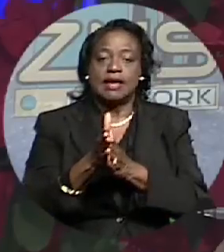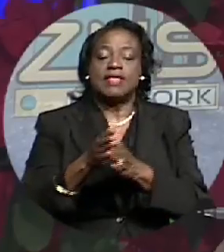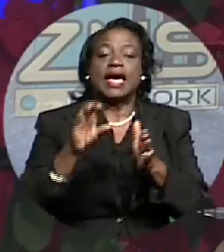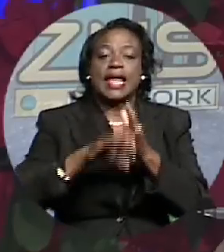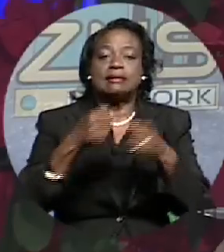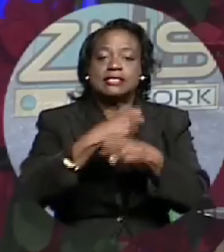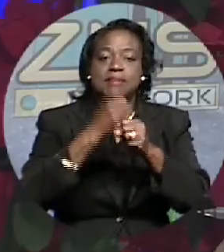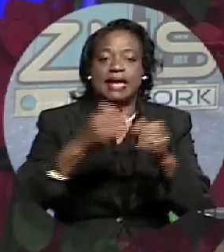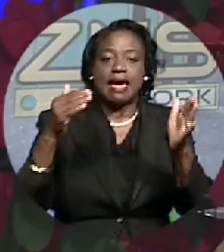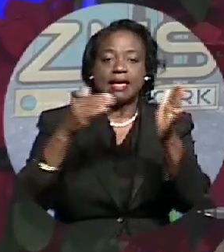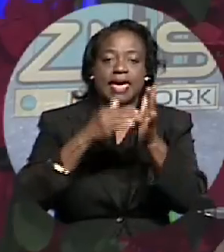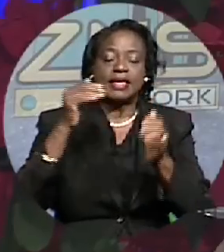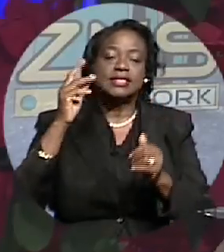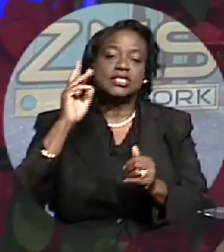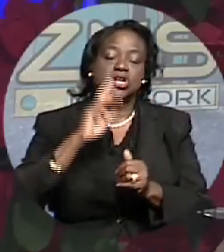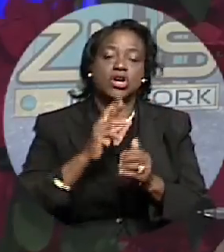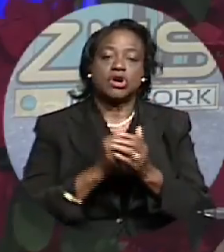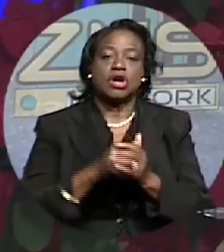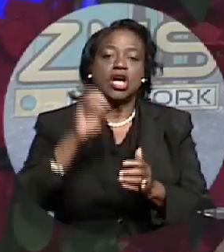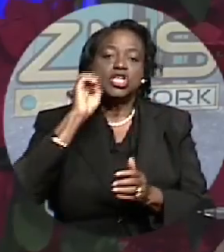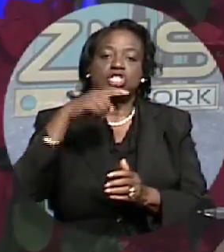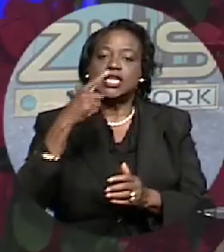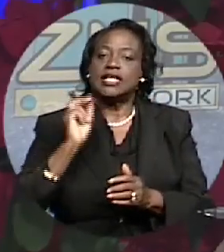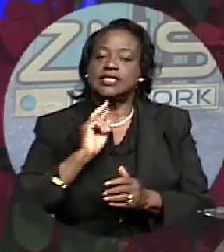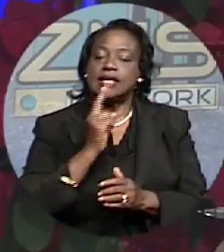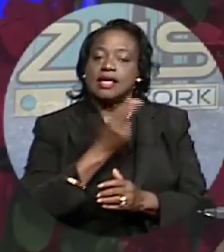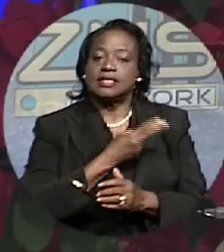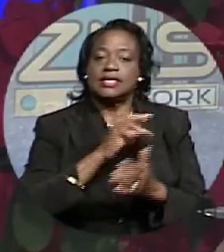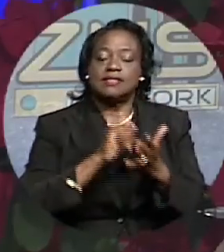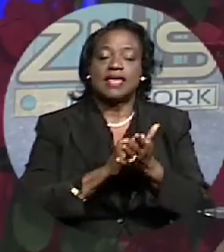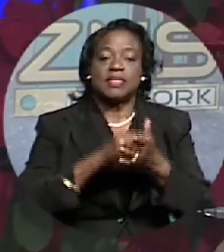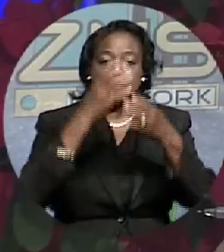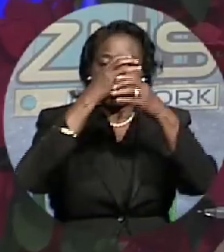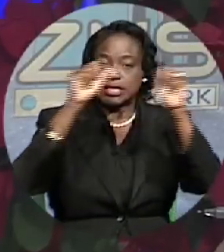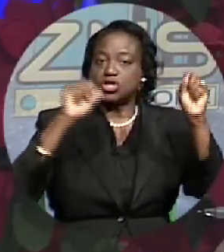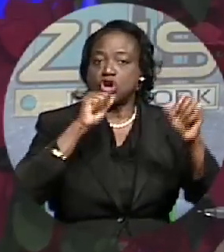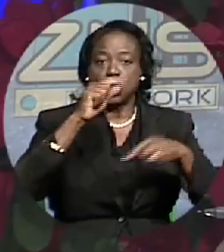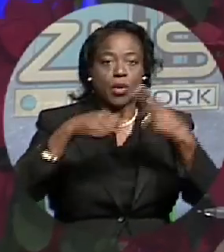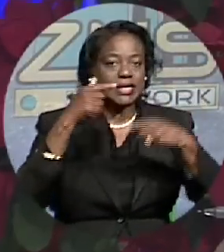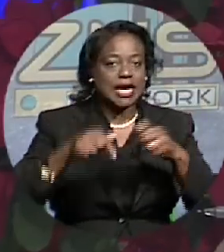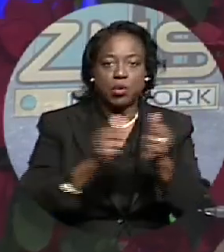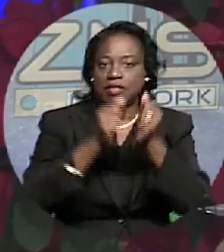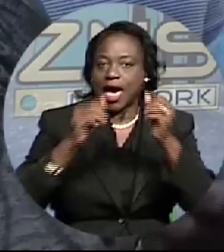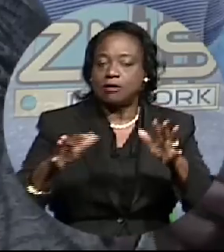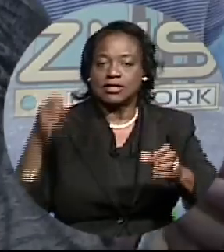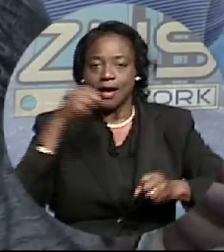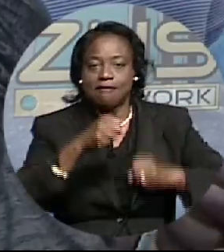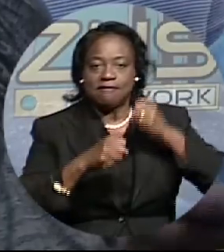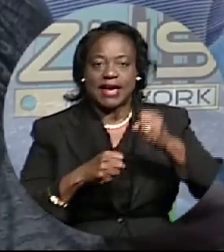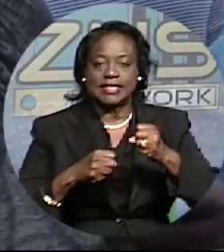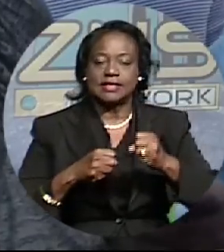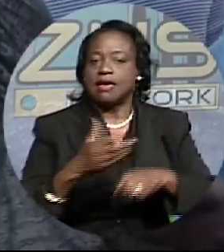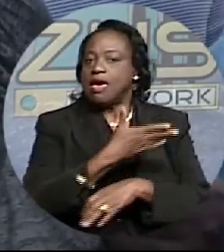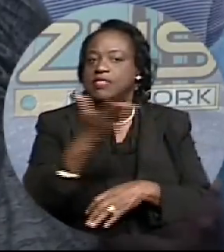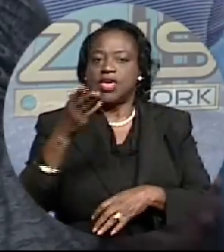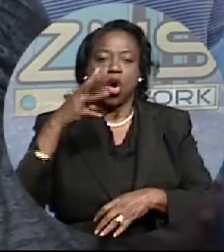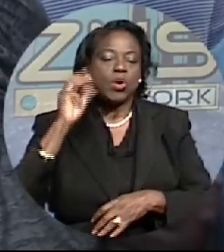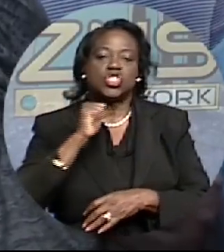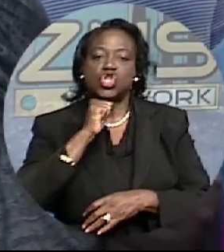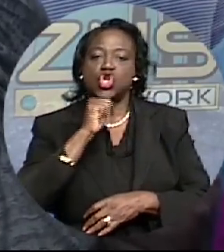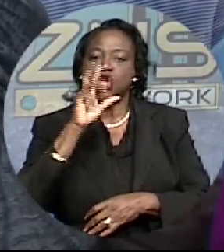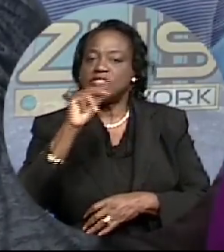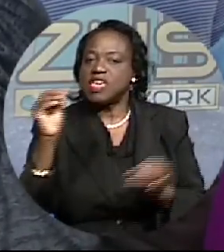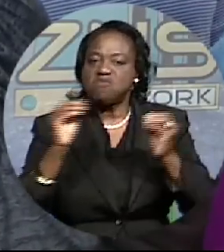has been following this story, and she tells us that the president is not going down without a fight. There was no